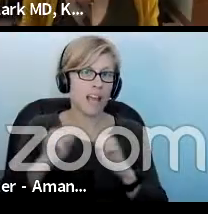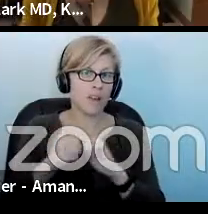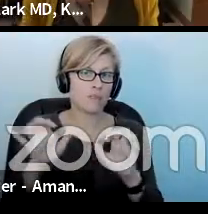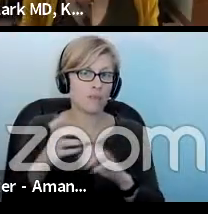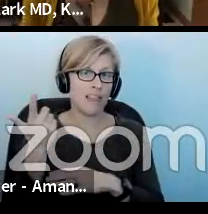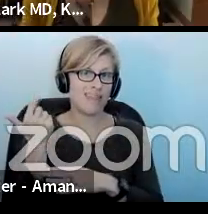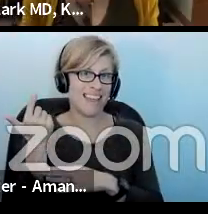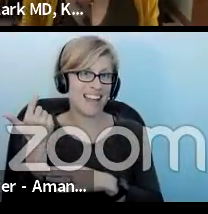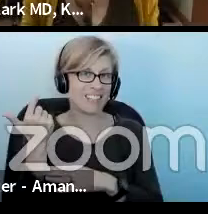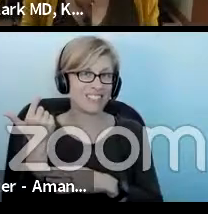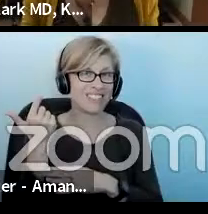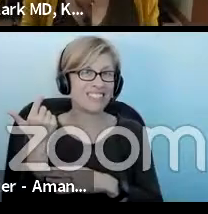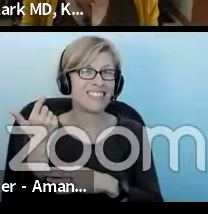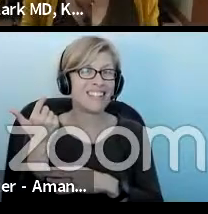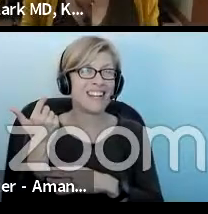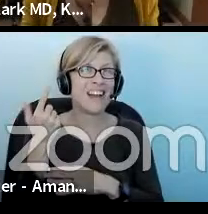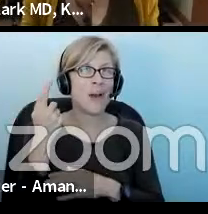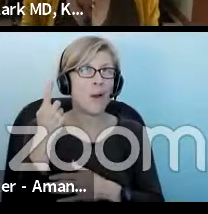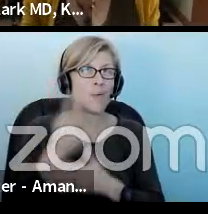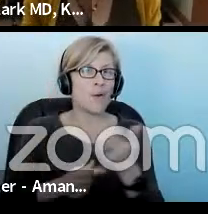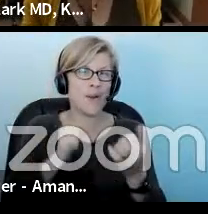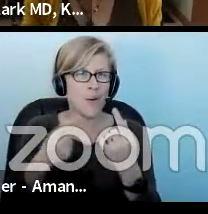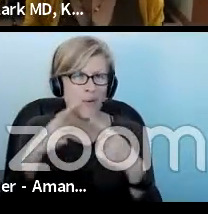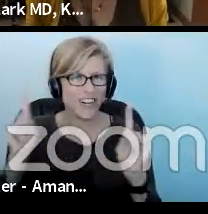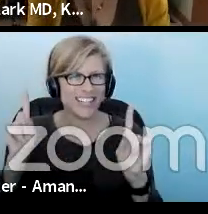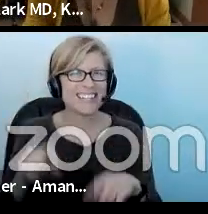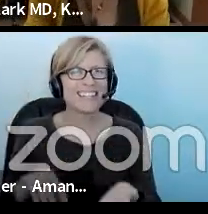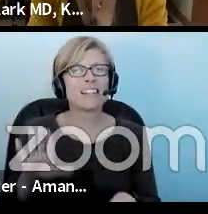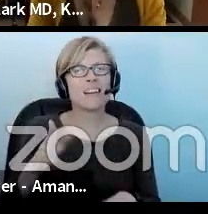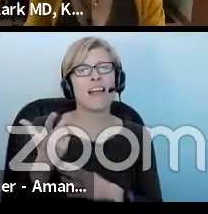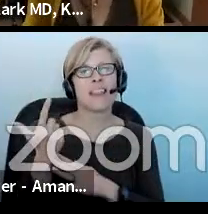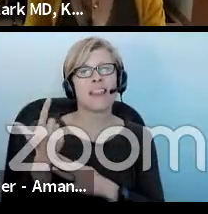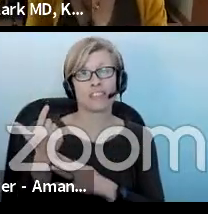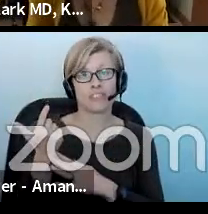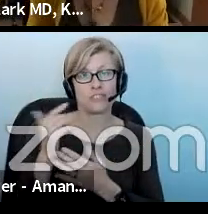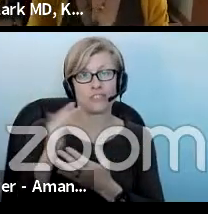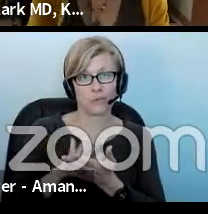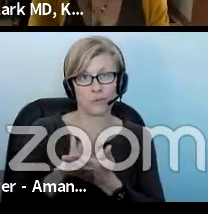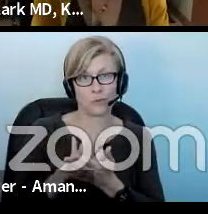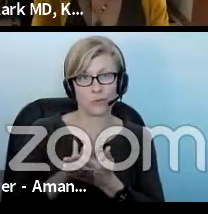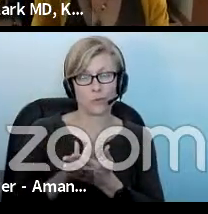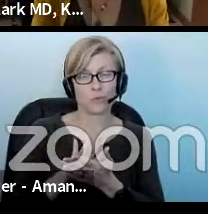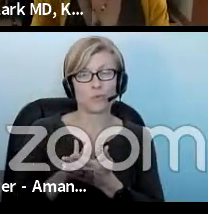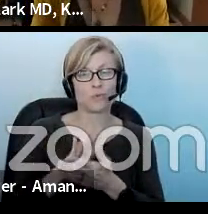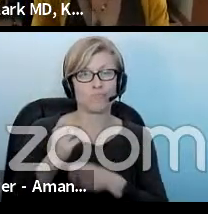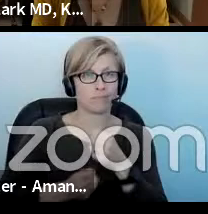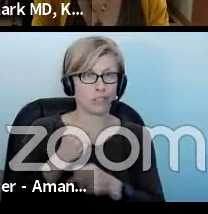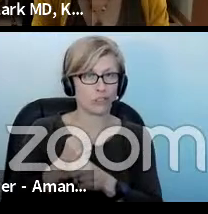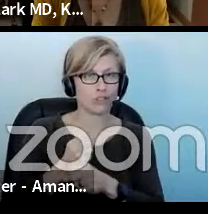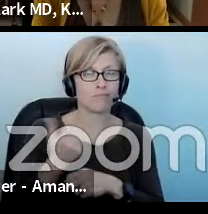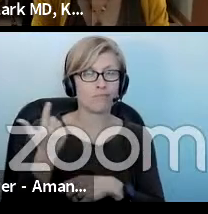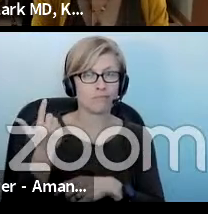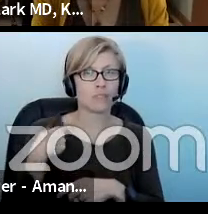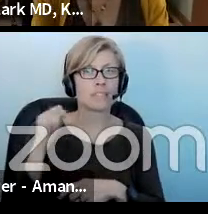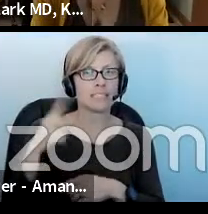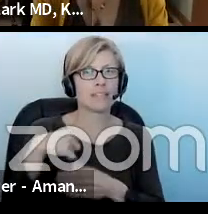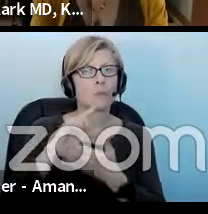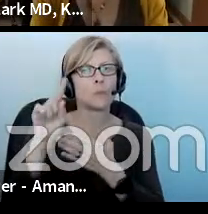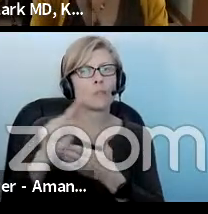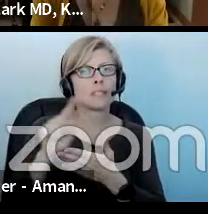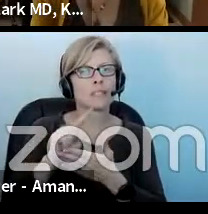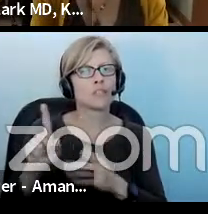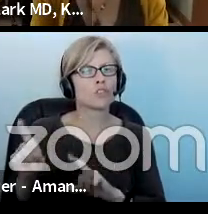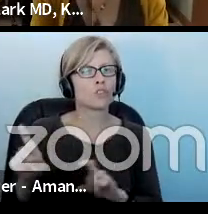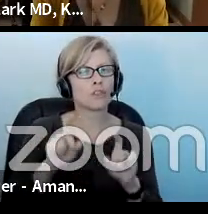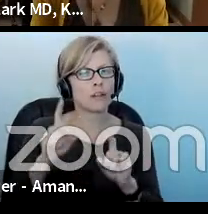what didn't work. So last school year, we did have a weekly survey. It was